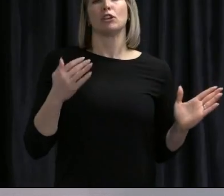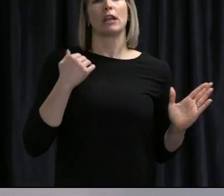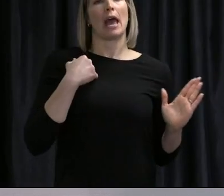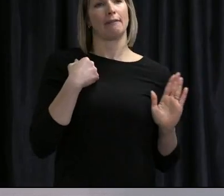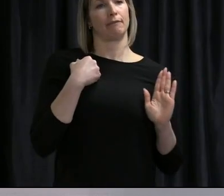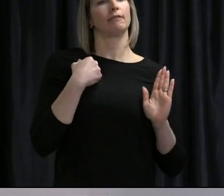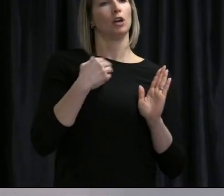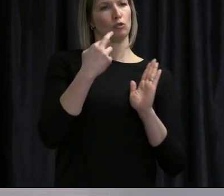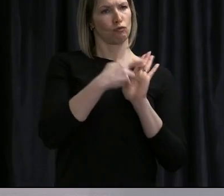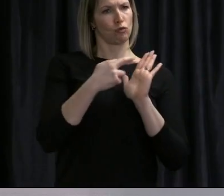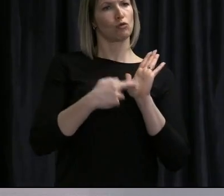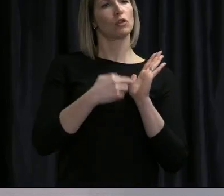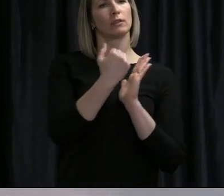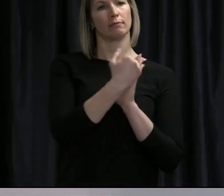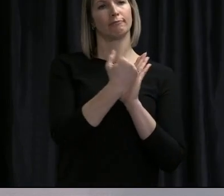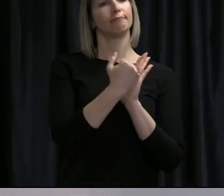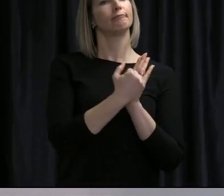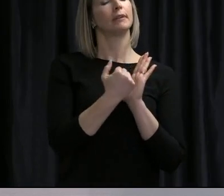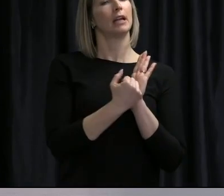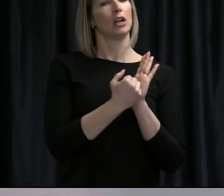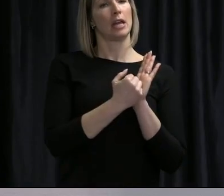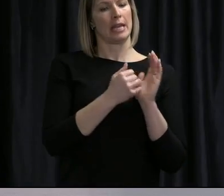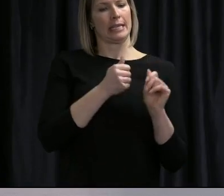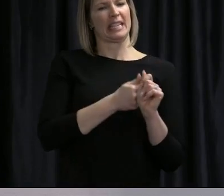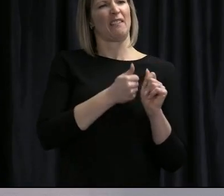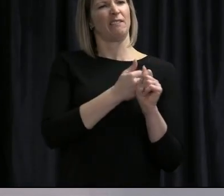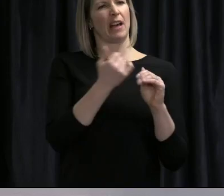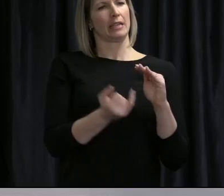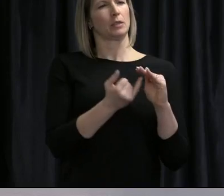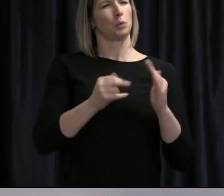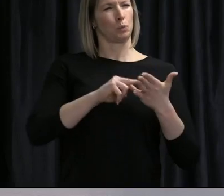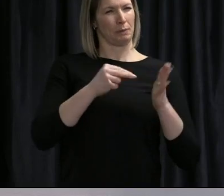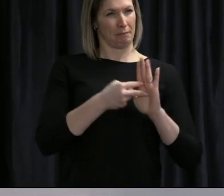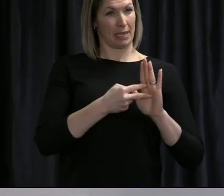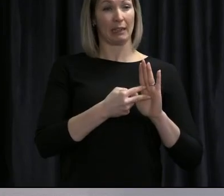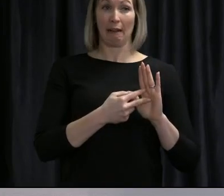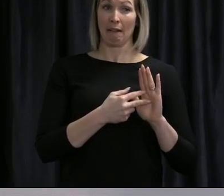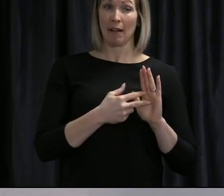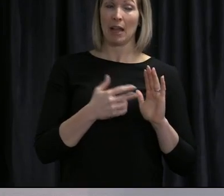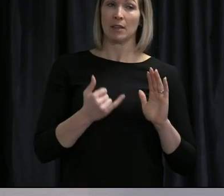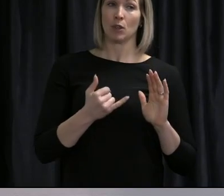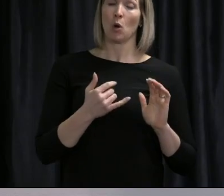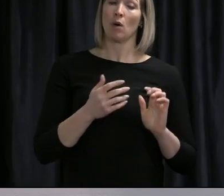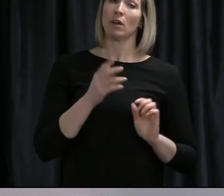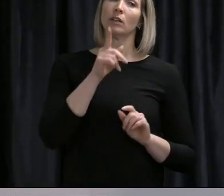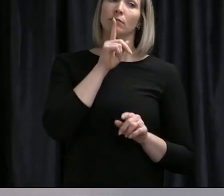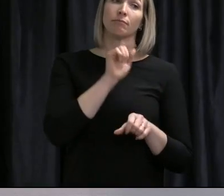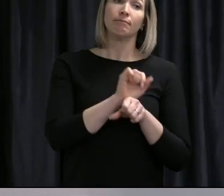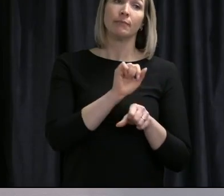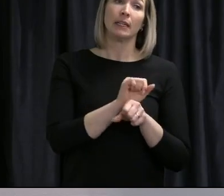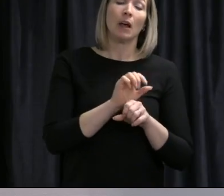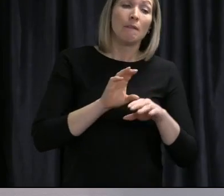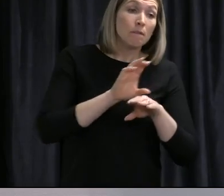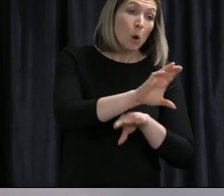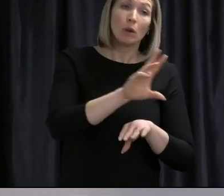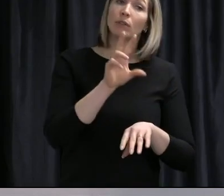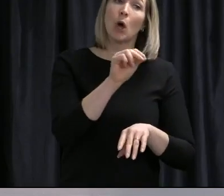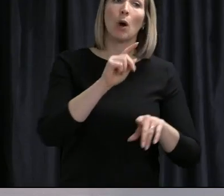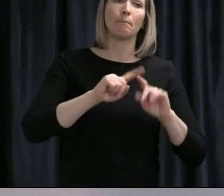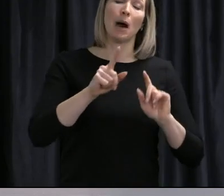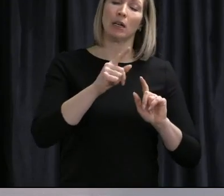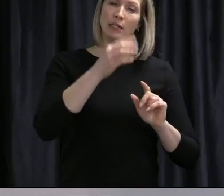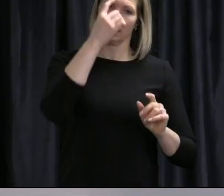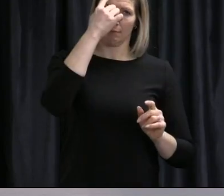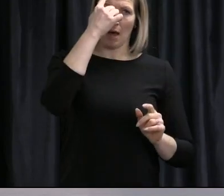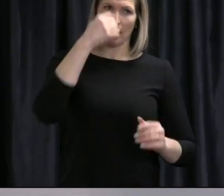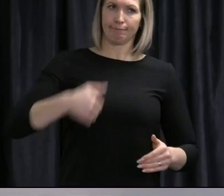Those guidelines are being updated on a regular basis, so I would refer people to the website for sure to get that information.